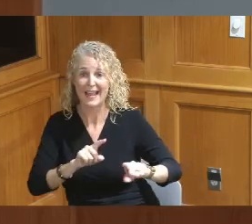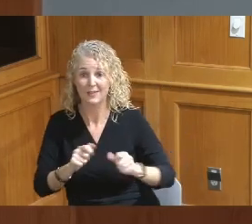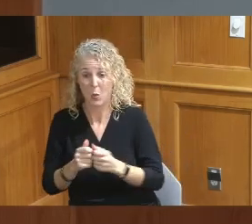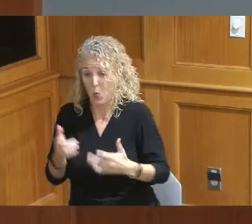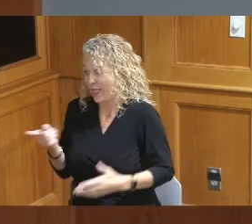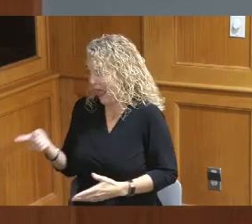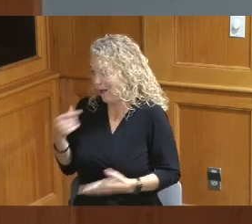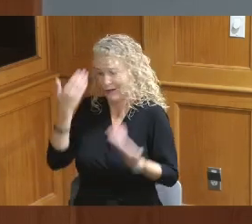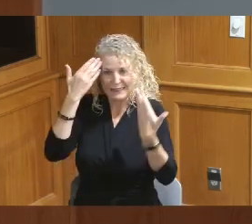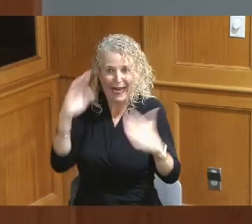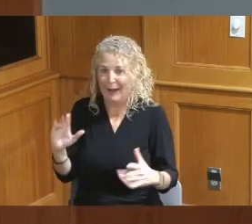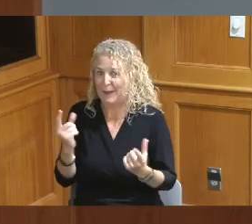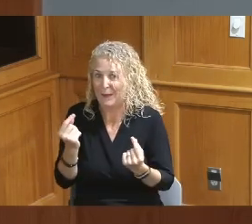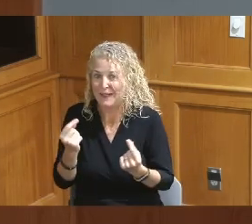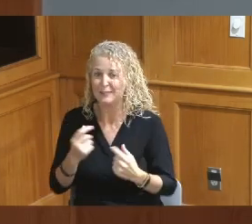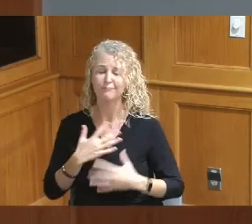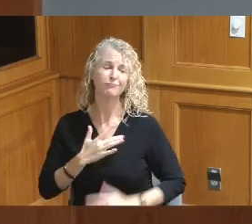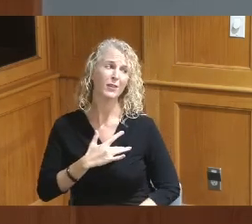would do without her.